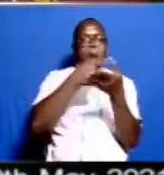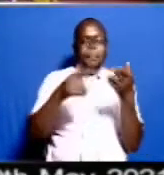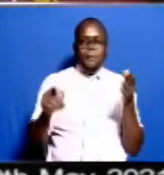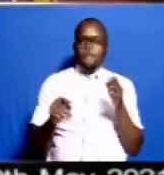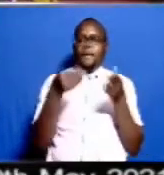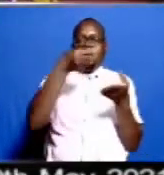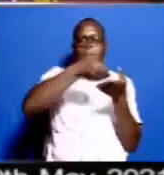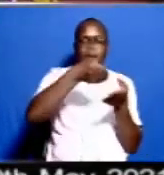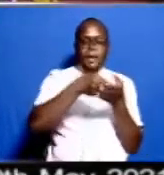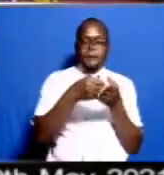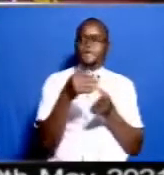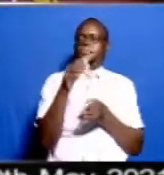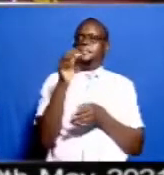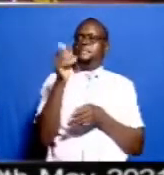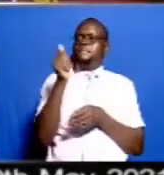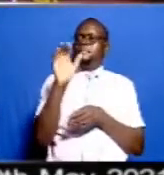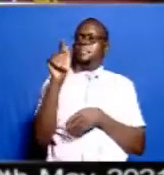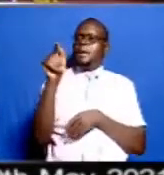2020,